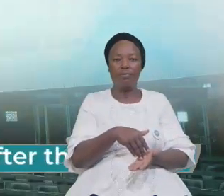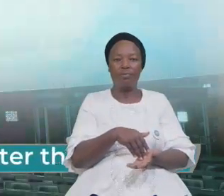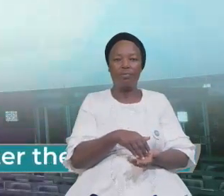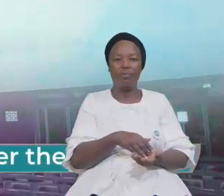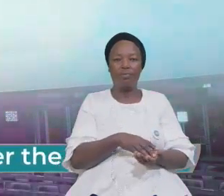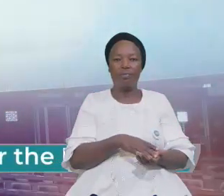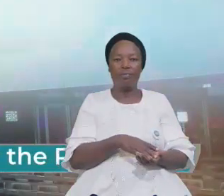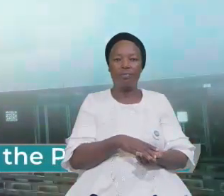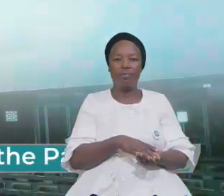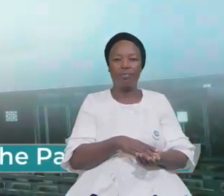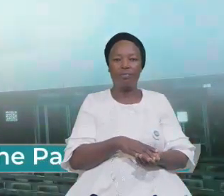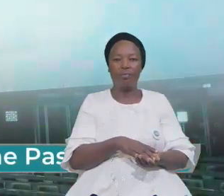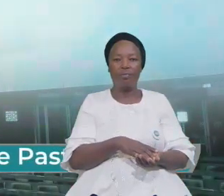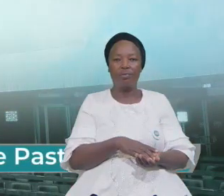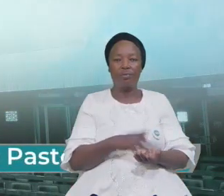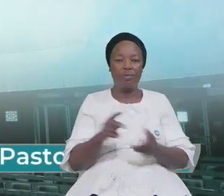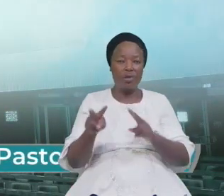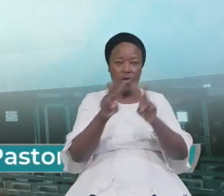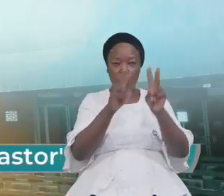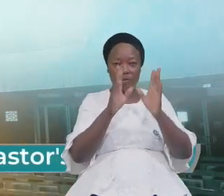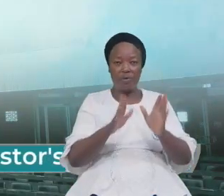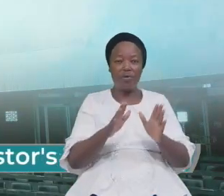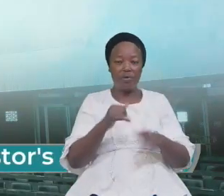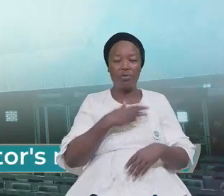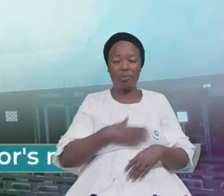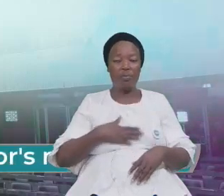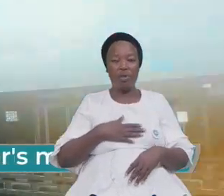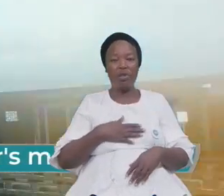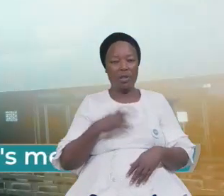the supervisor should indicate if you are finished.